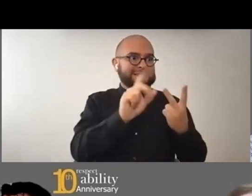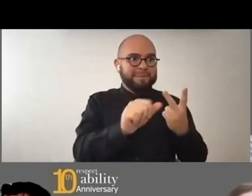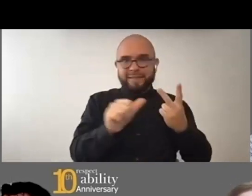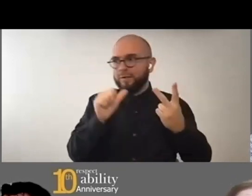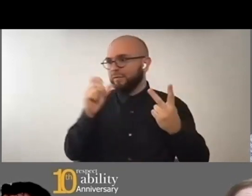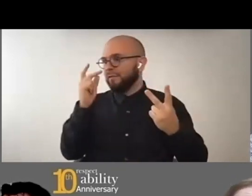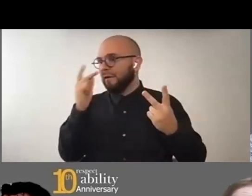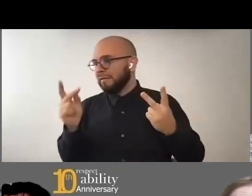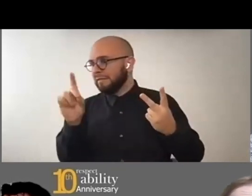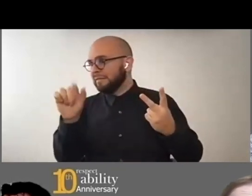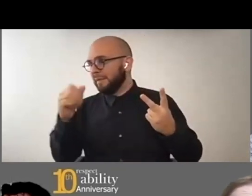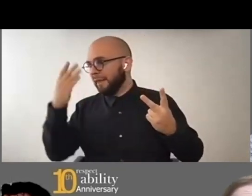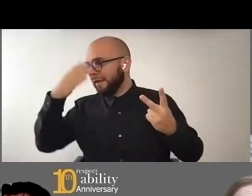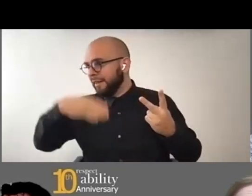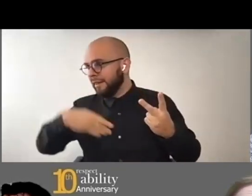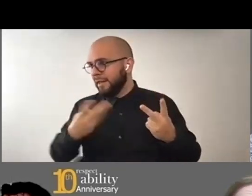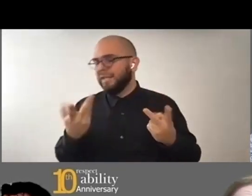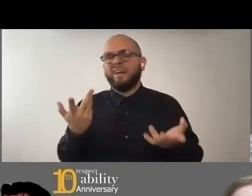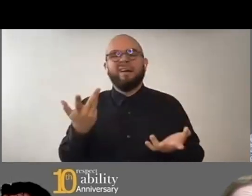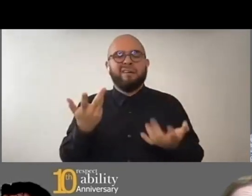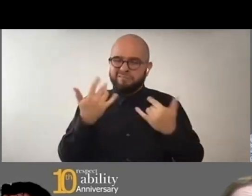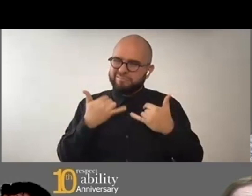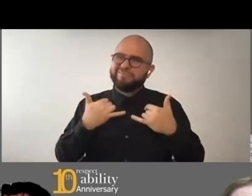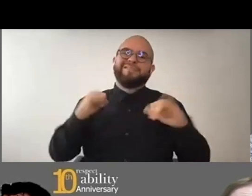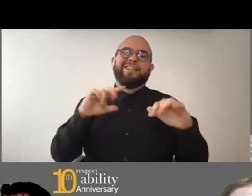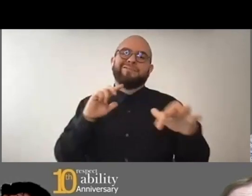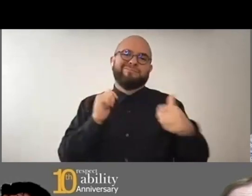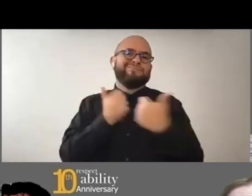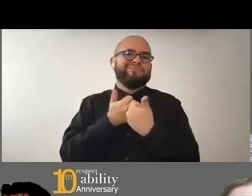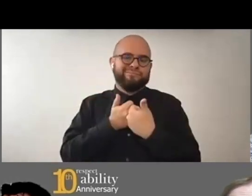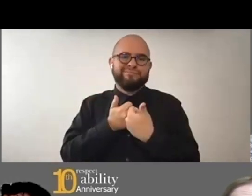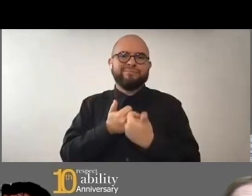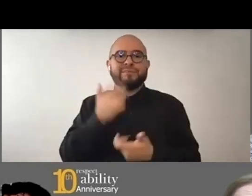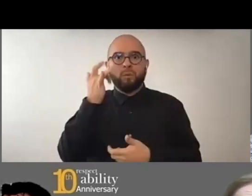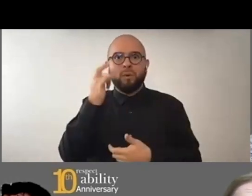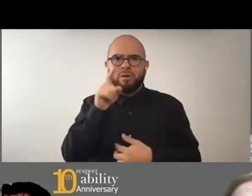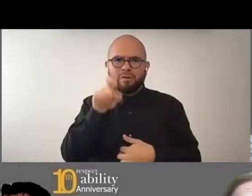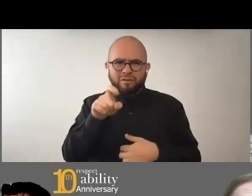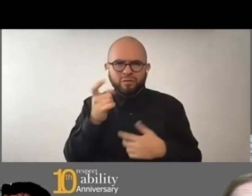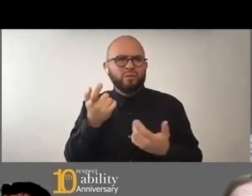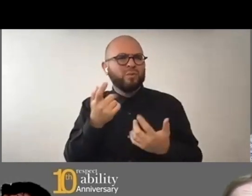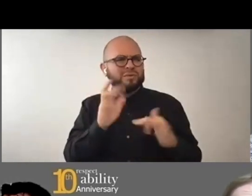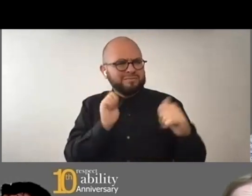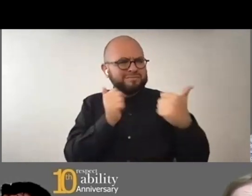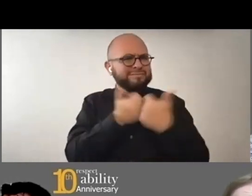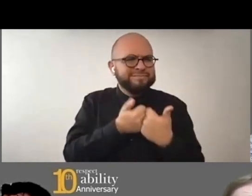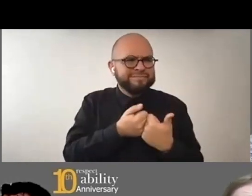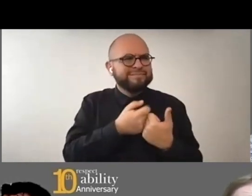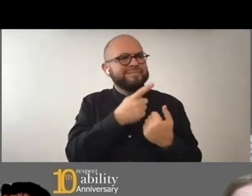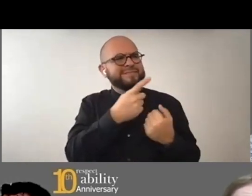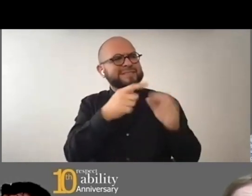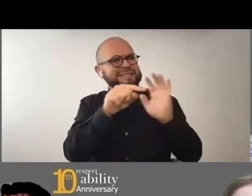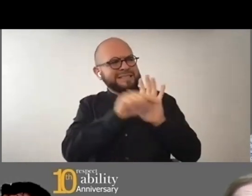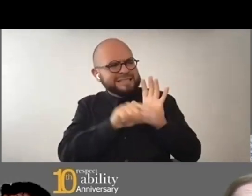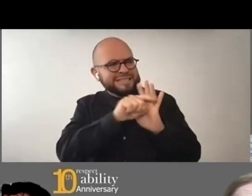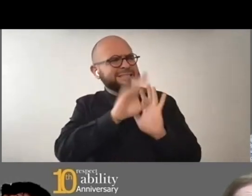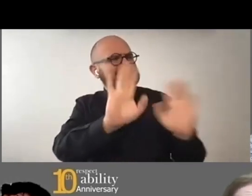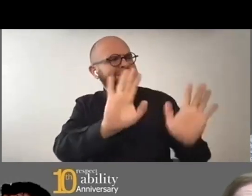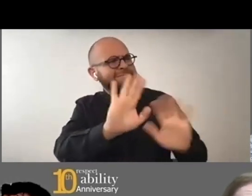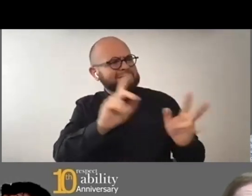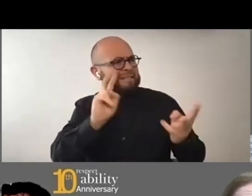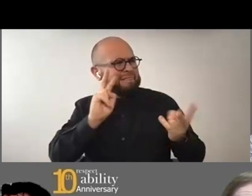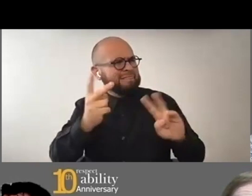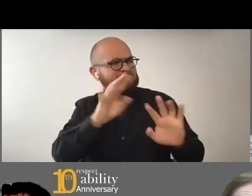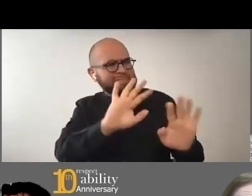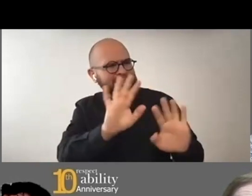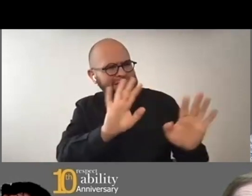not only do you have to, contest with any misconceptions that that the person who's interviewing